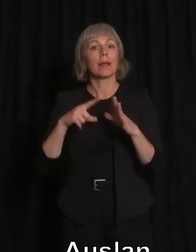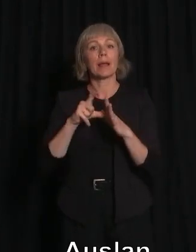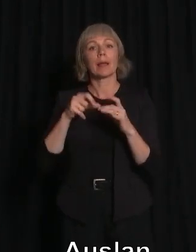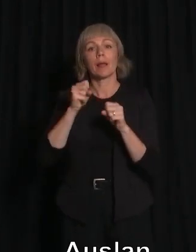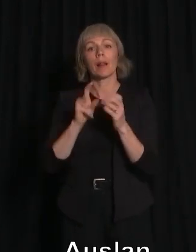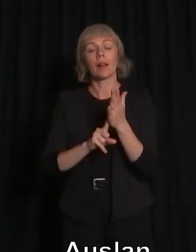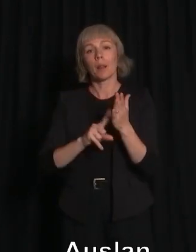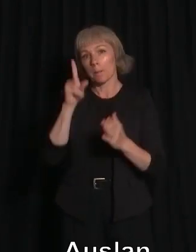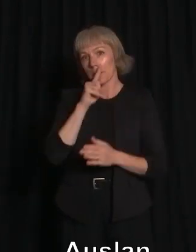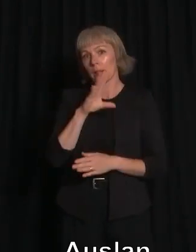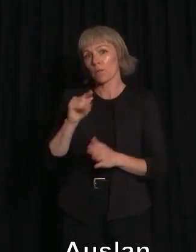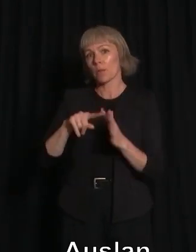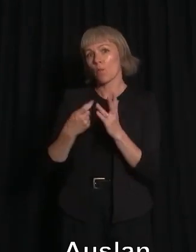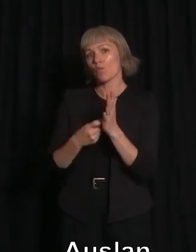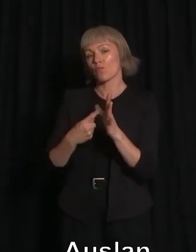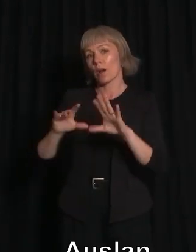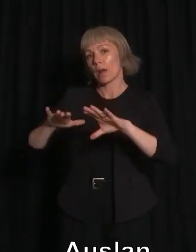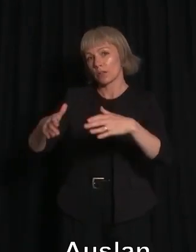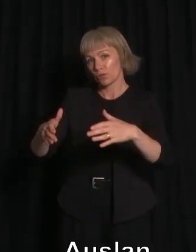Eora Nation.